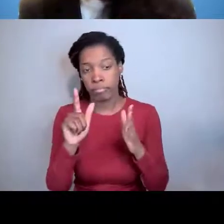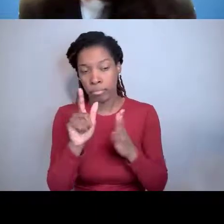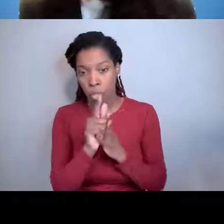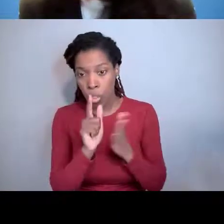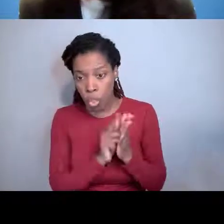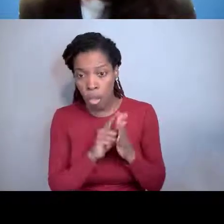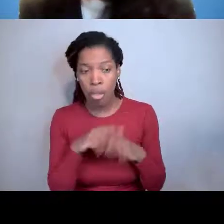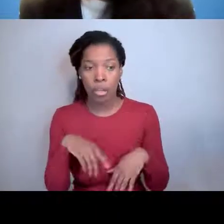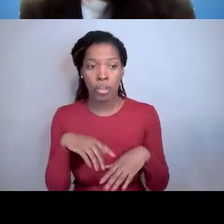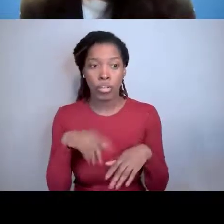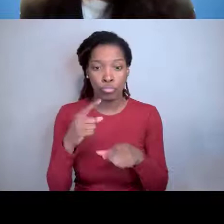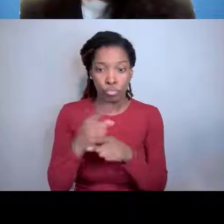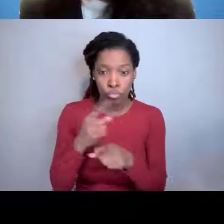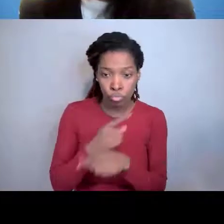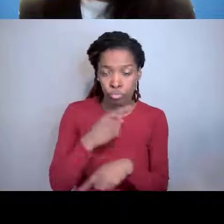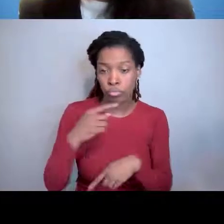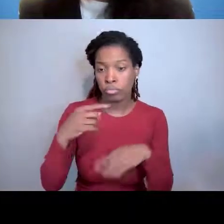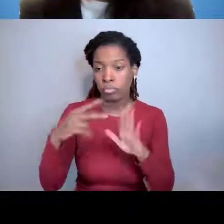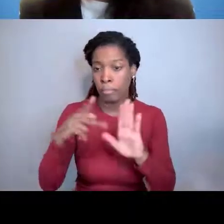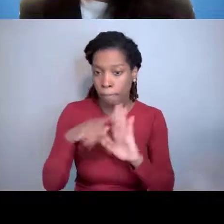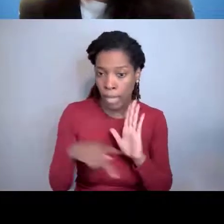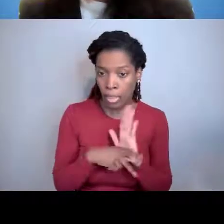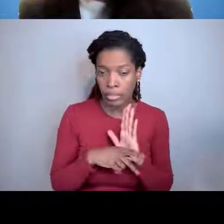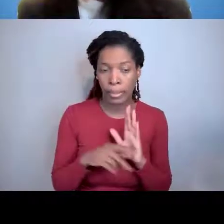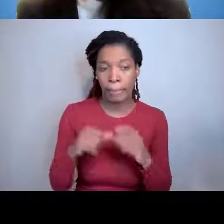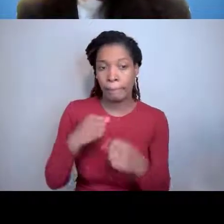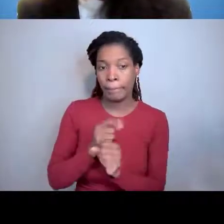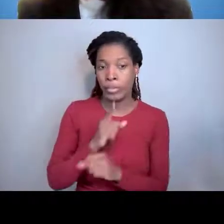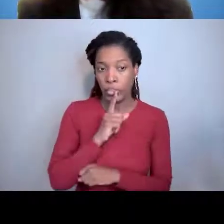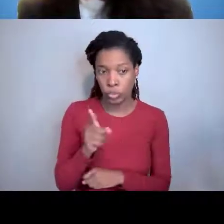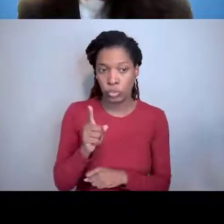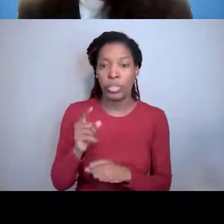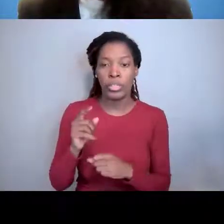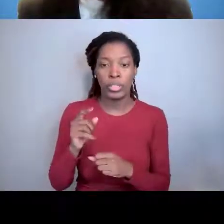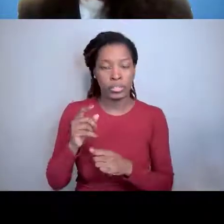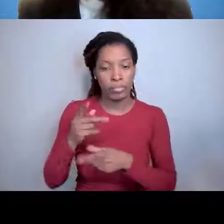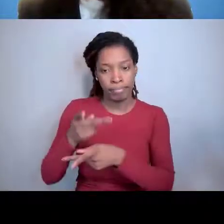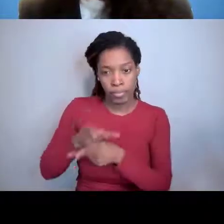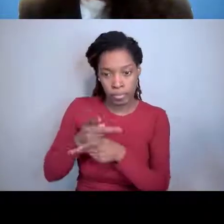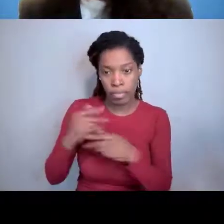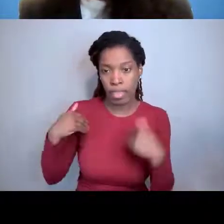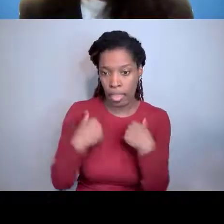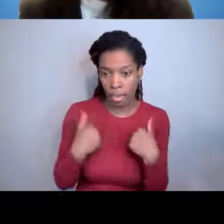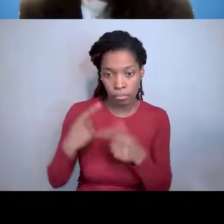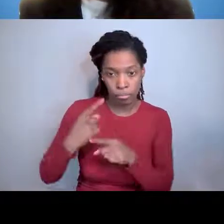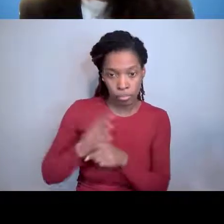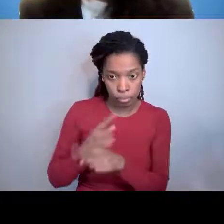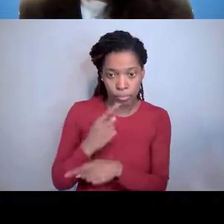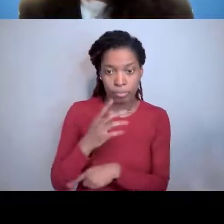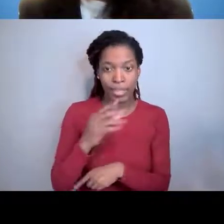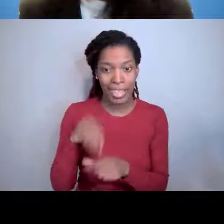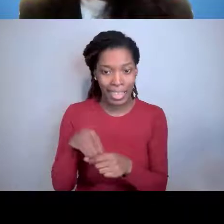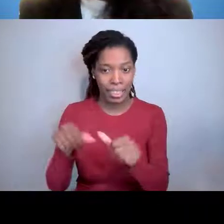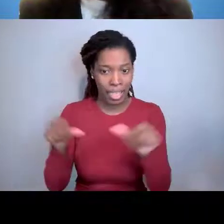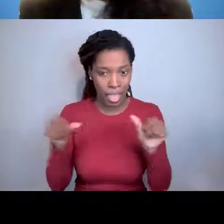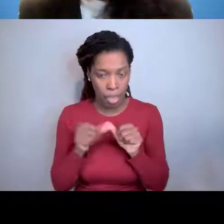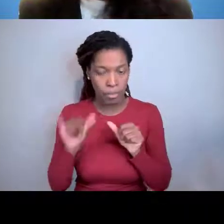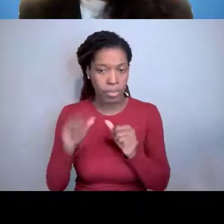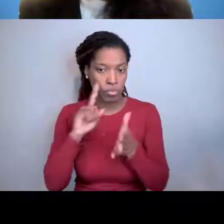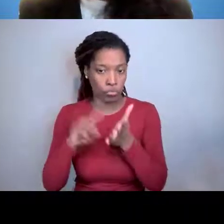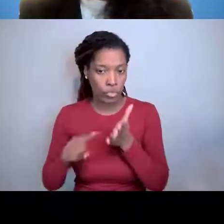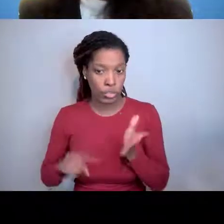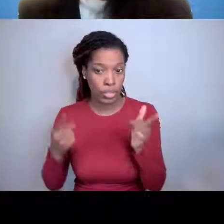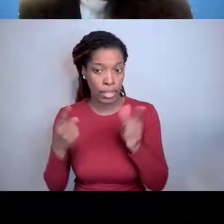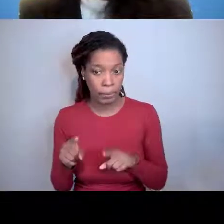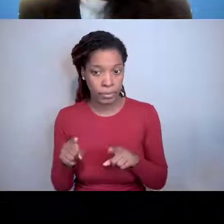the humane care and use of animals, in the region that the research is being conducted. And it must